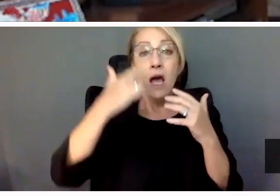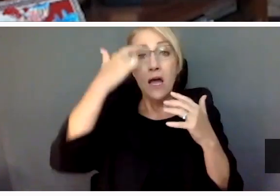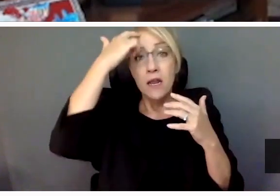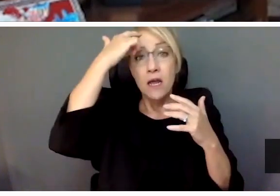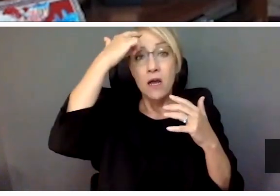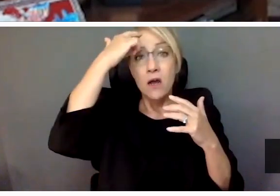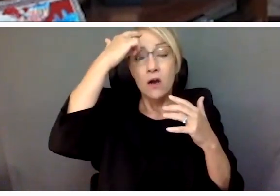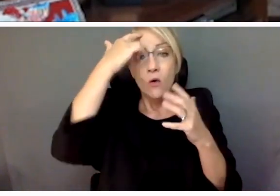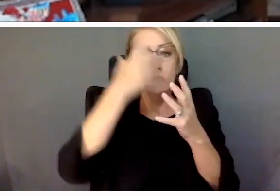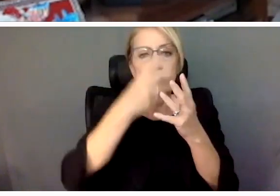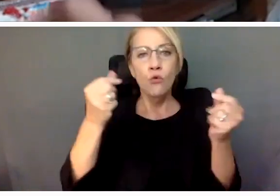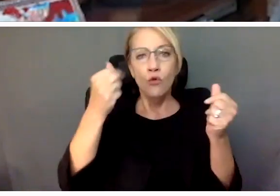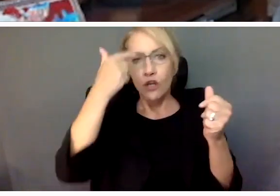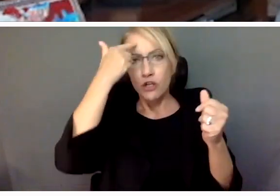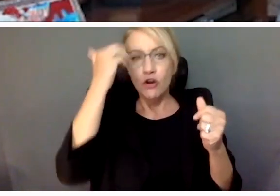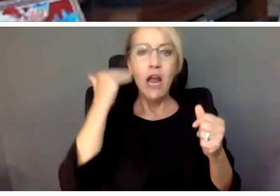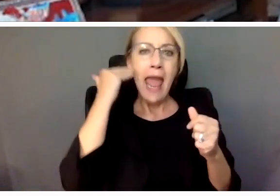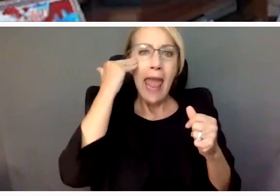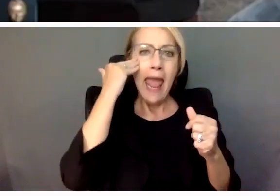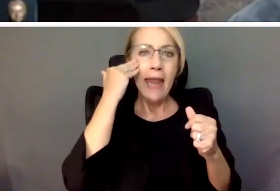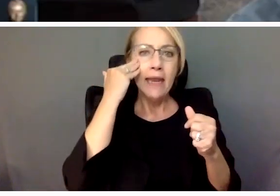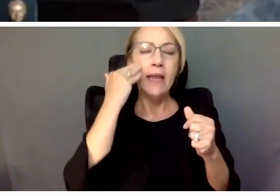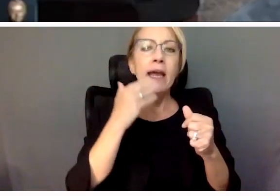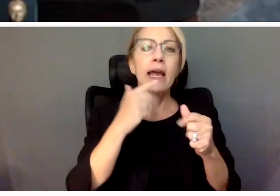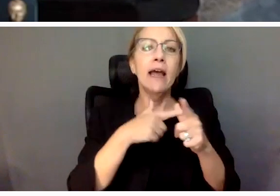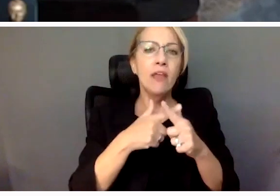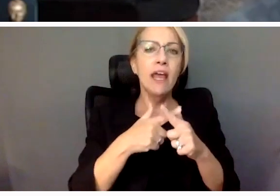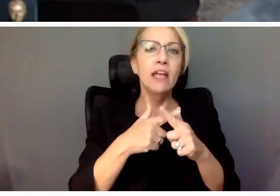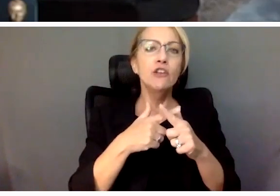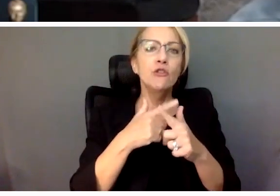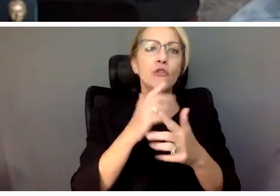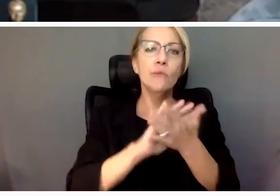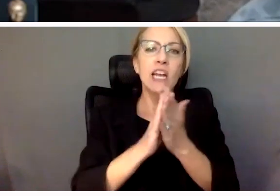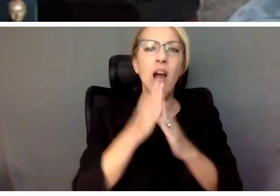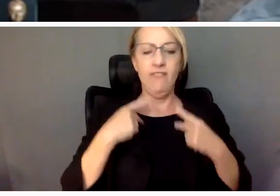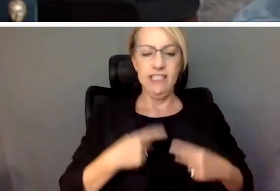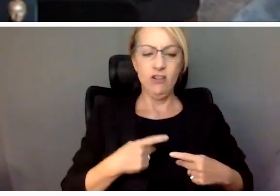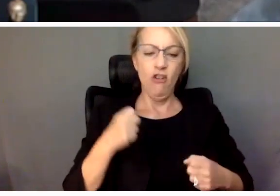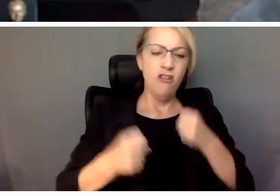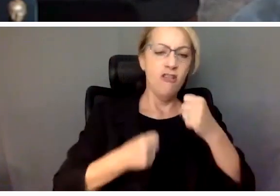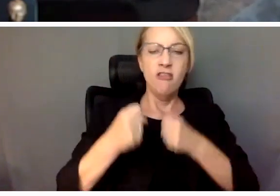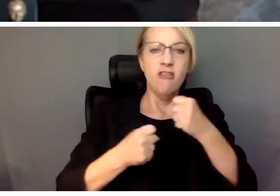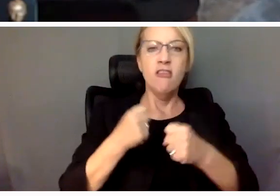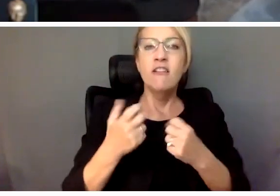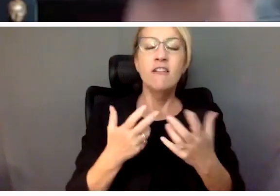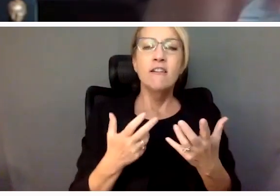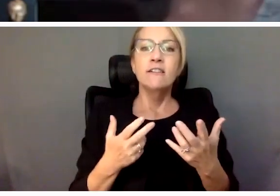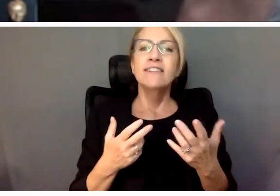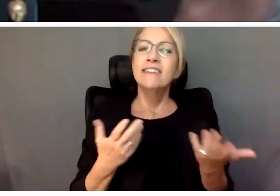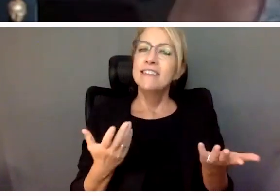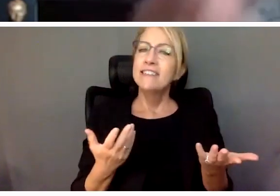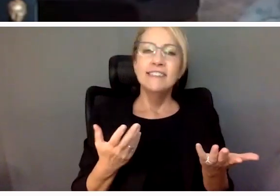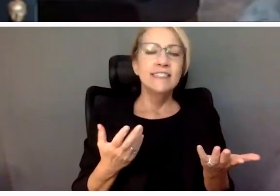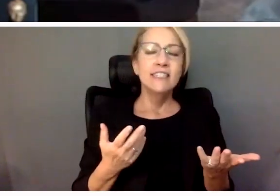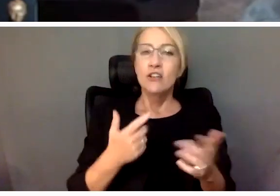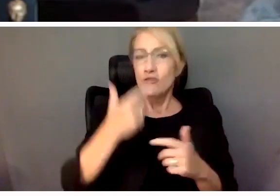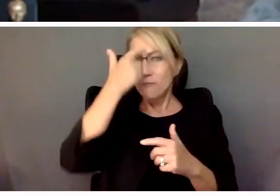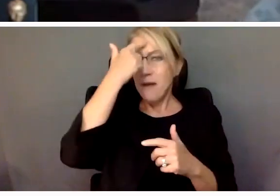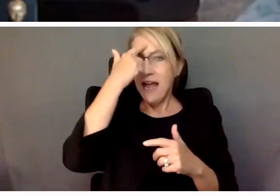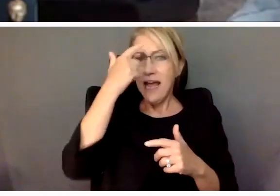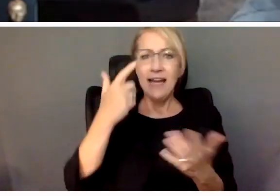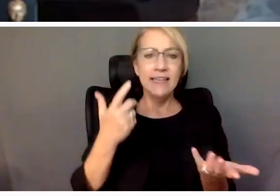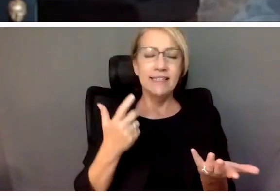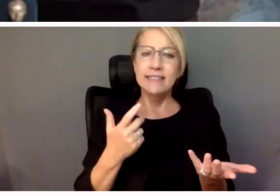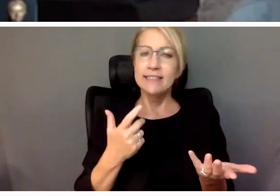to your feet, and you do something stupid. If they get angry and you are calm, your mind is working